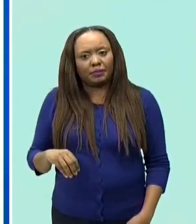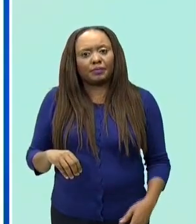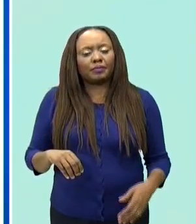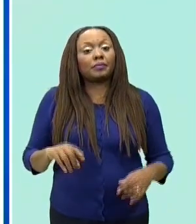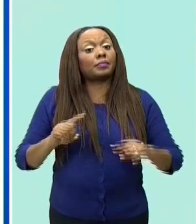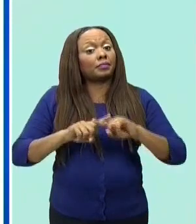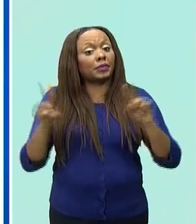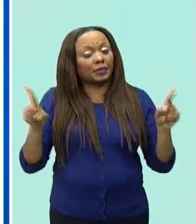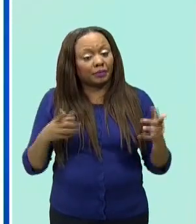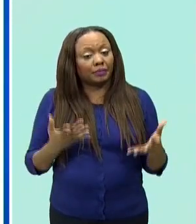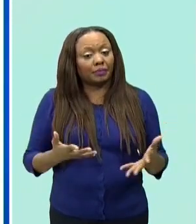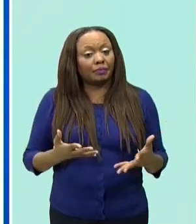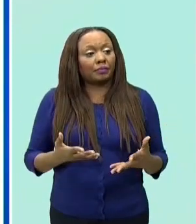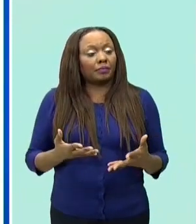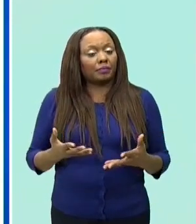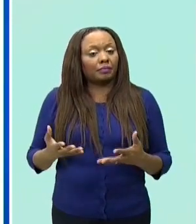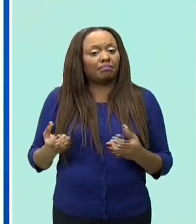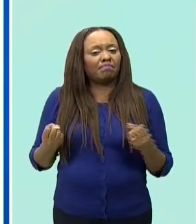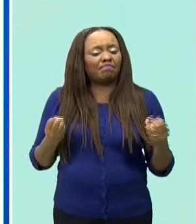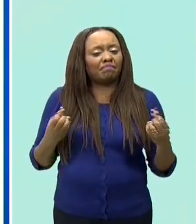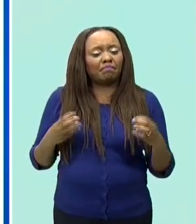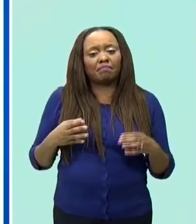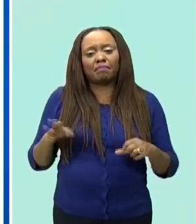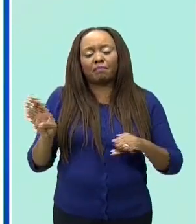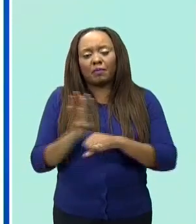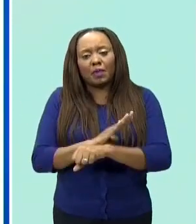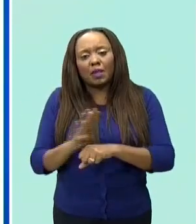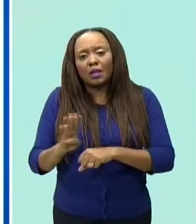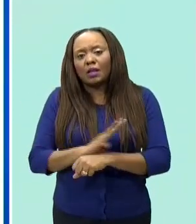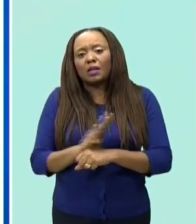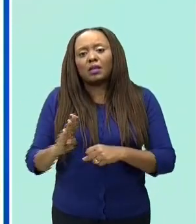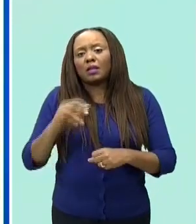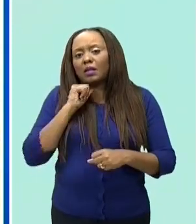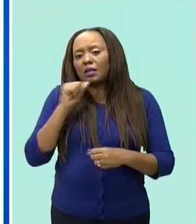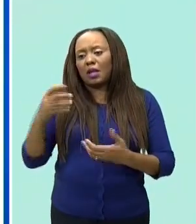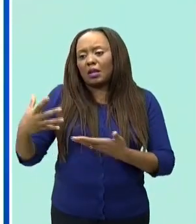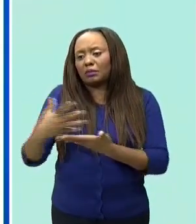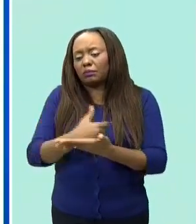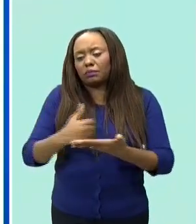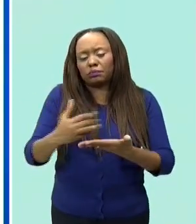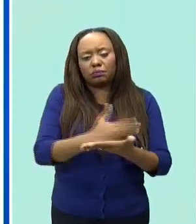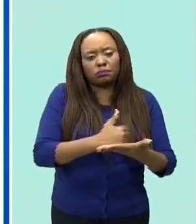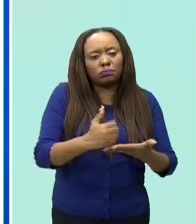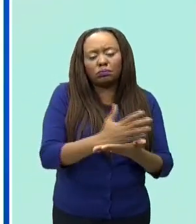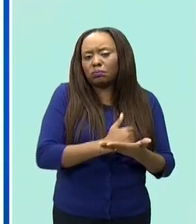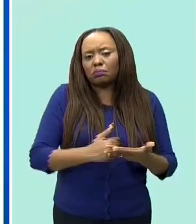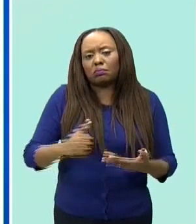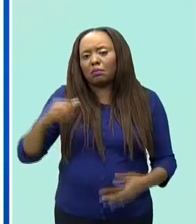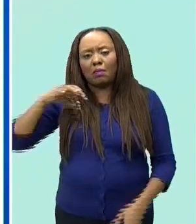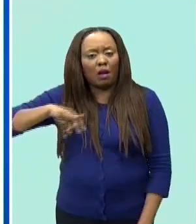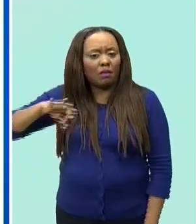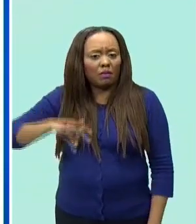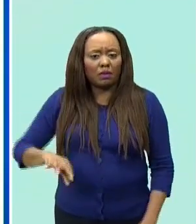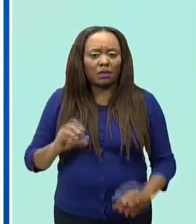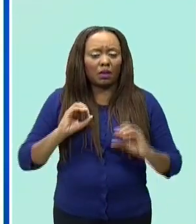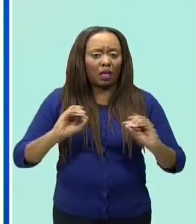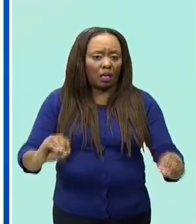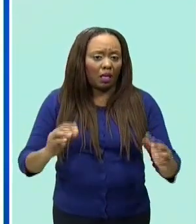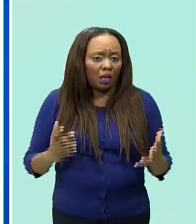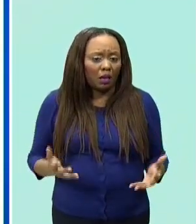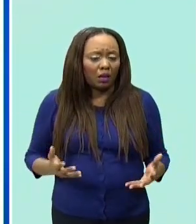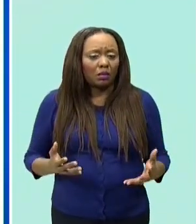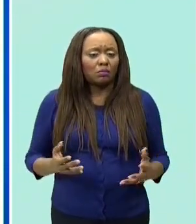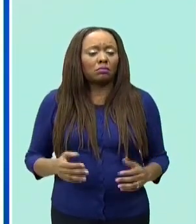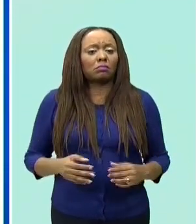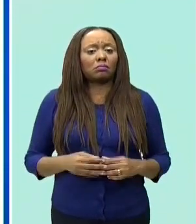are, though, that many micro and small businesses are not making any profits in the first place. And this is a fact. So we